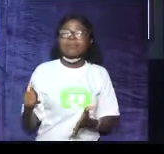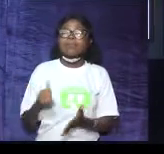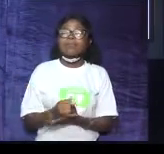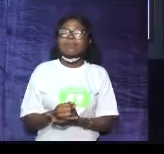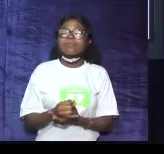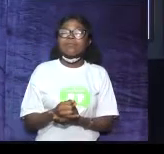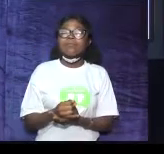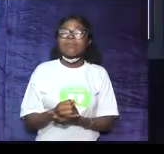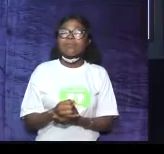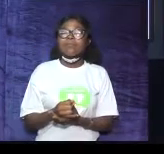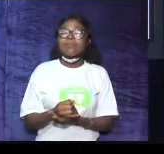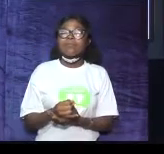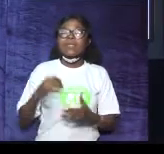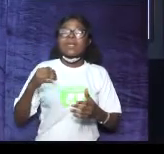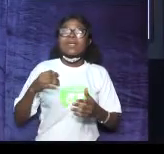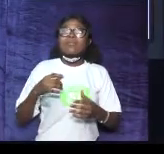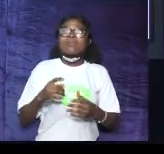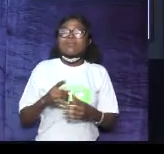learning.